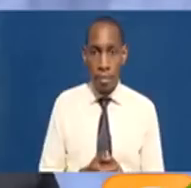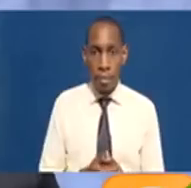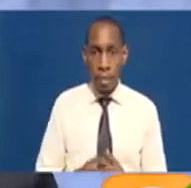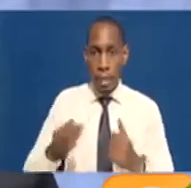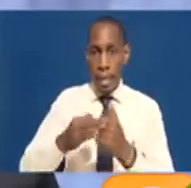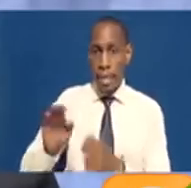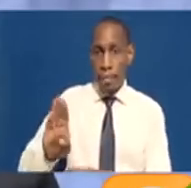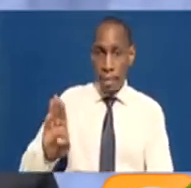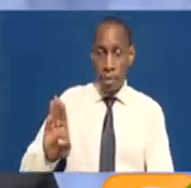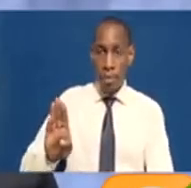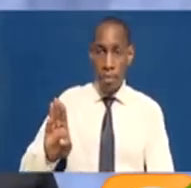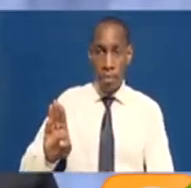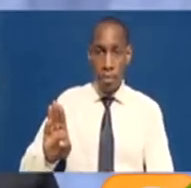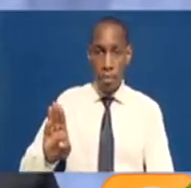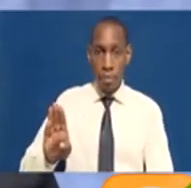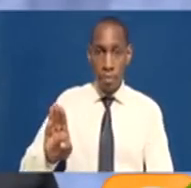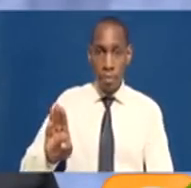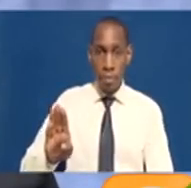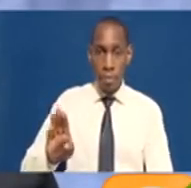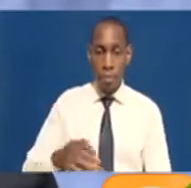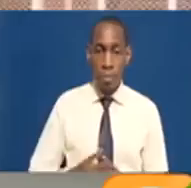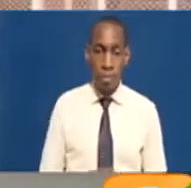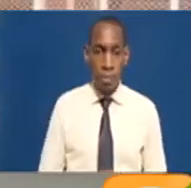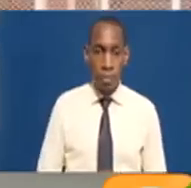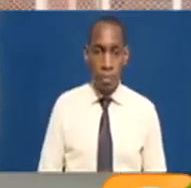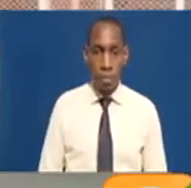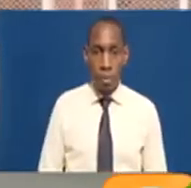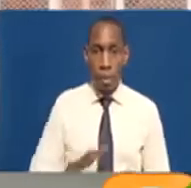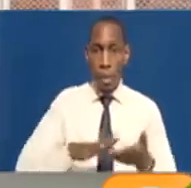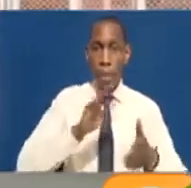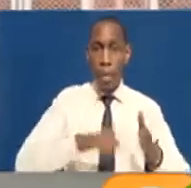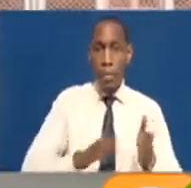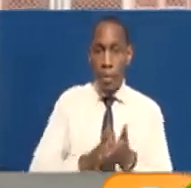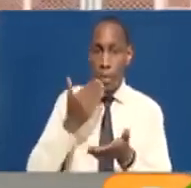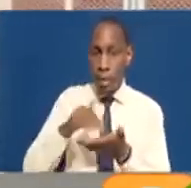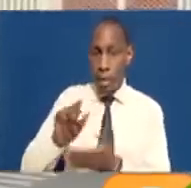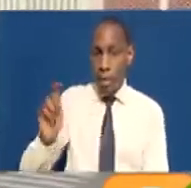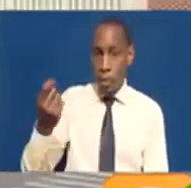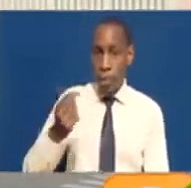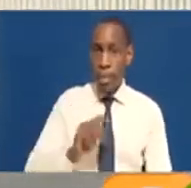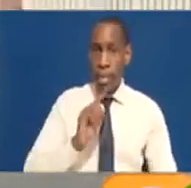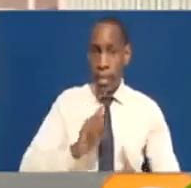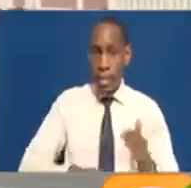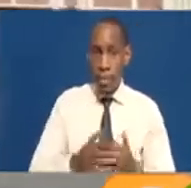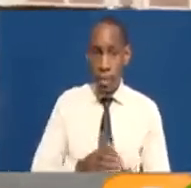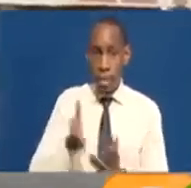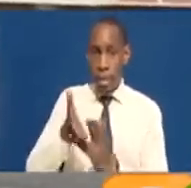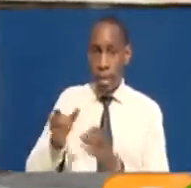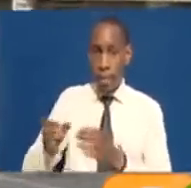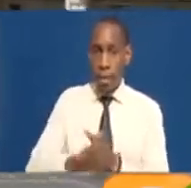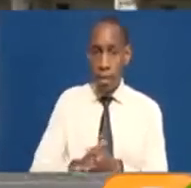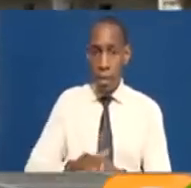8 billion in that part of the region. Additionally, the letter to the president claims the cartel